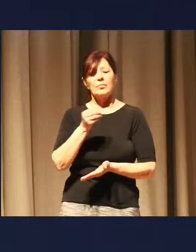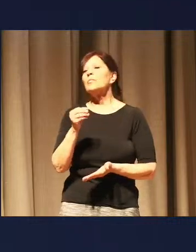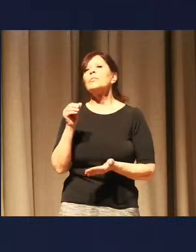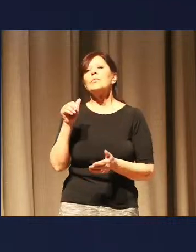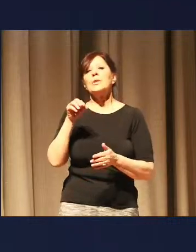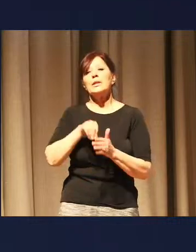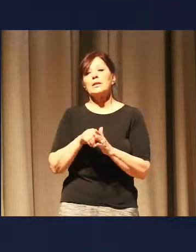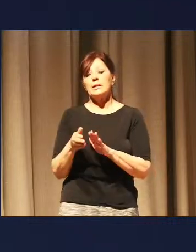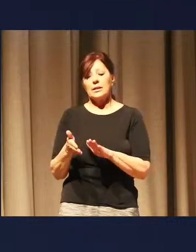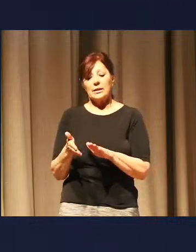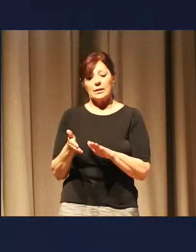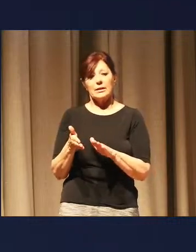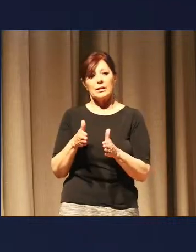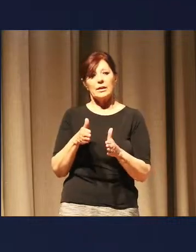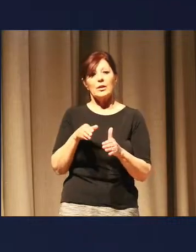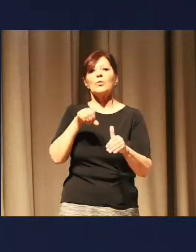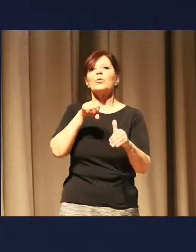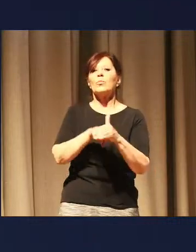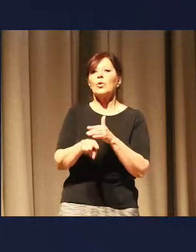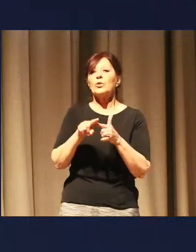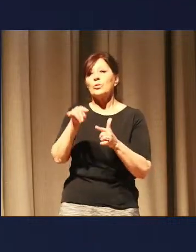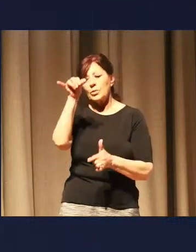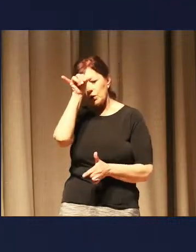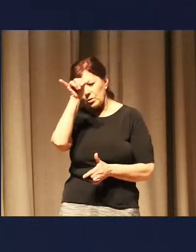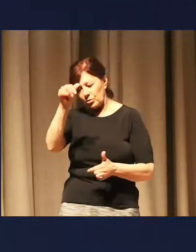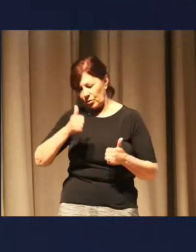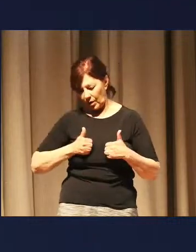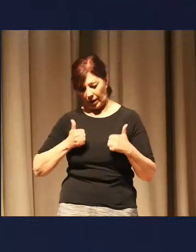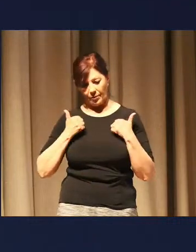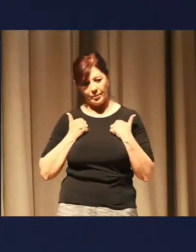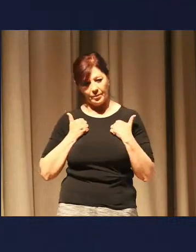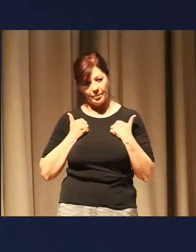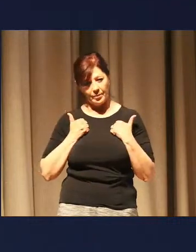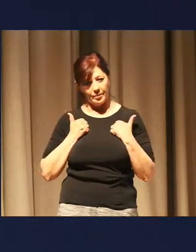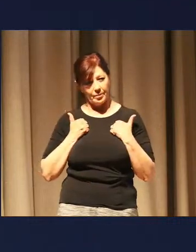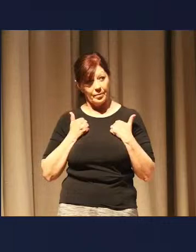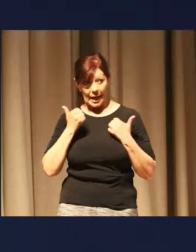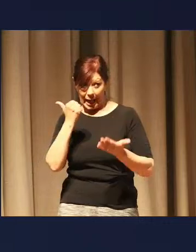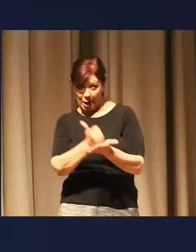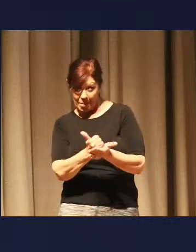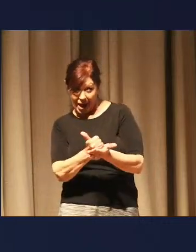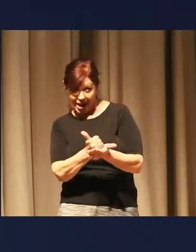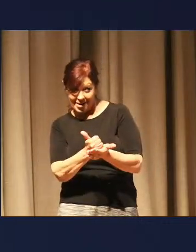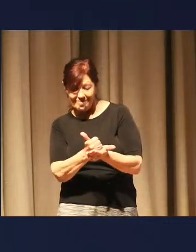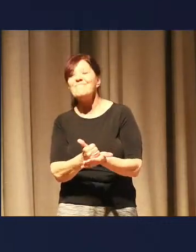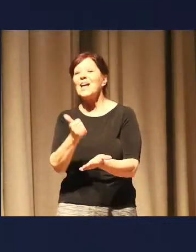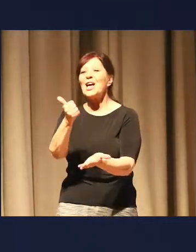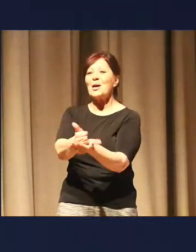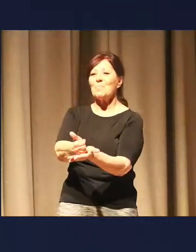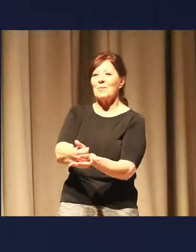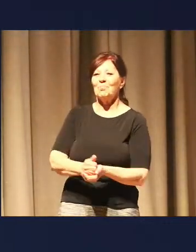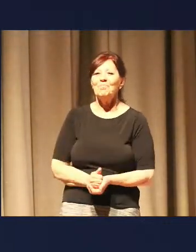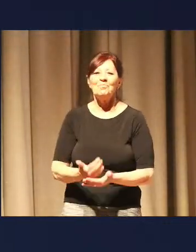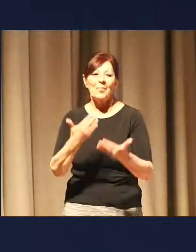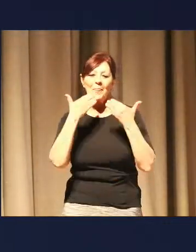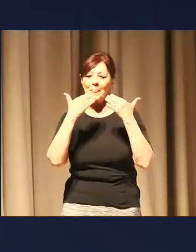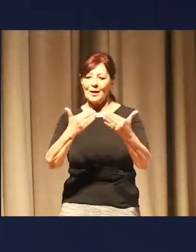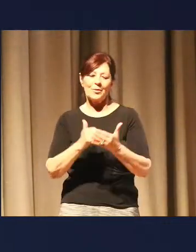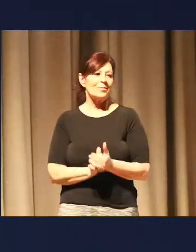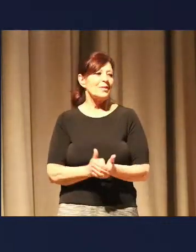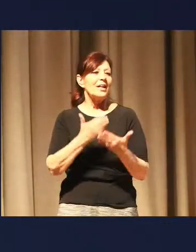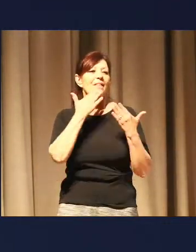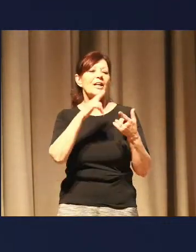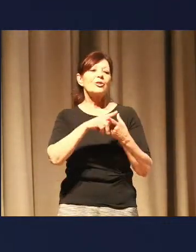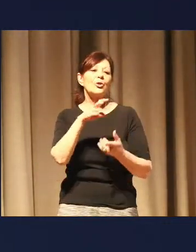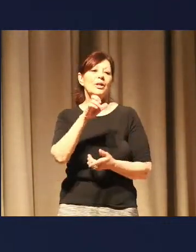is in dying that we are born to eternal life. Could you say amen? Amen. Amen. Thank you. And thanks to